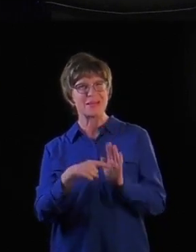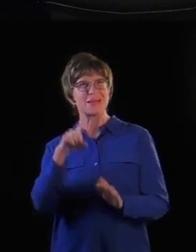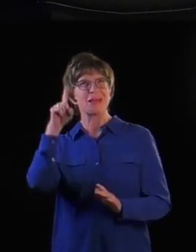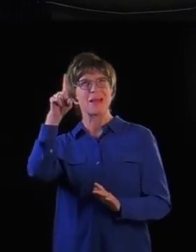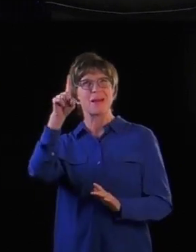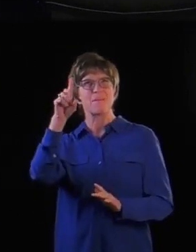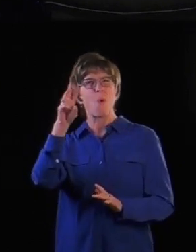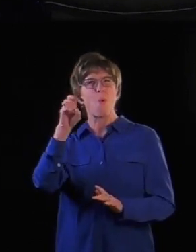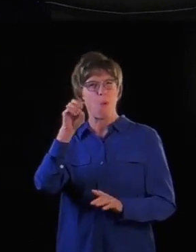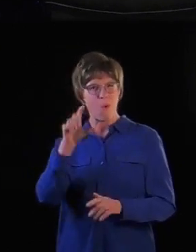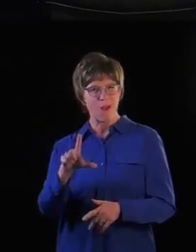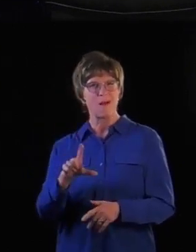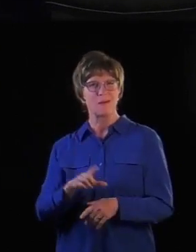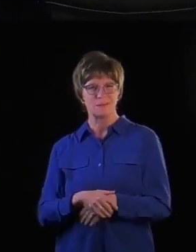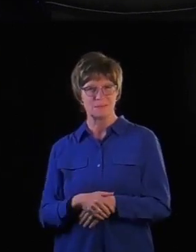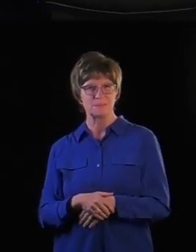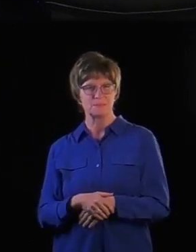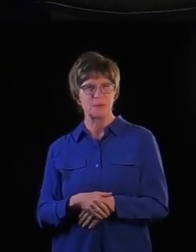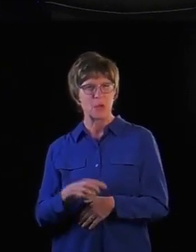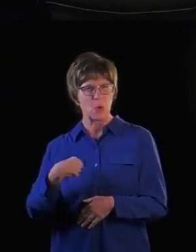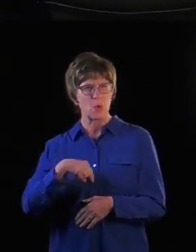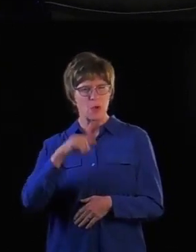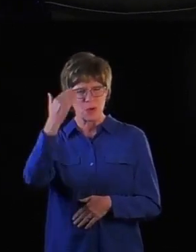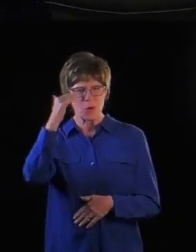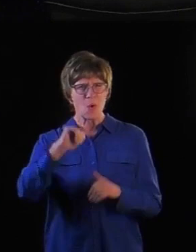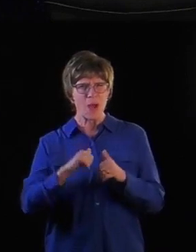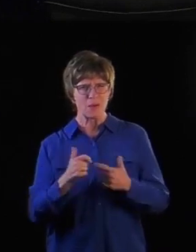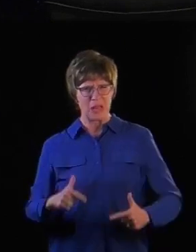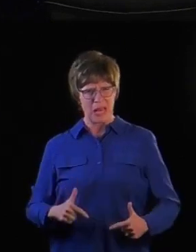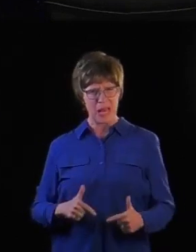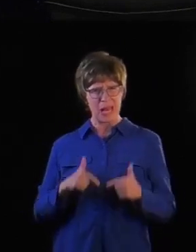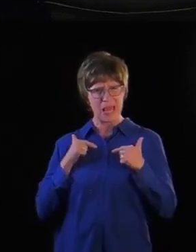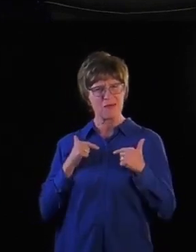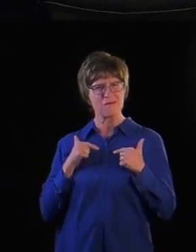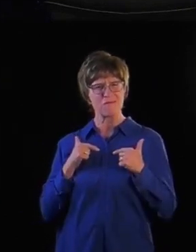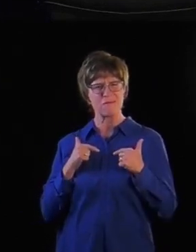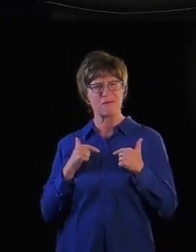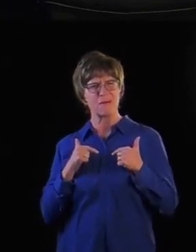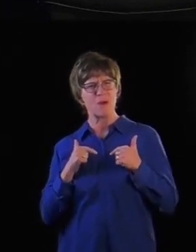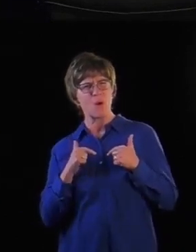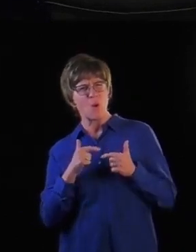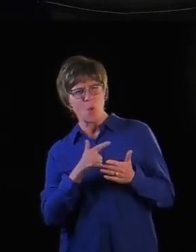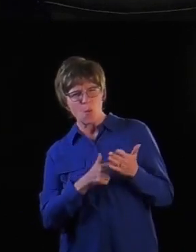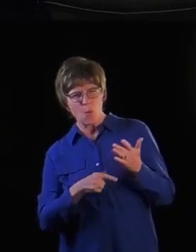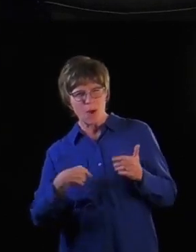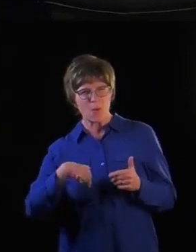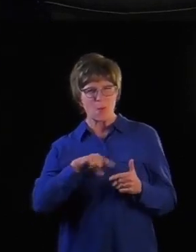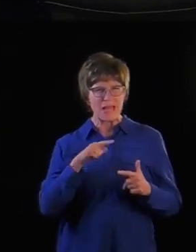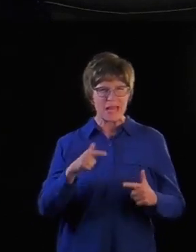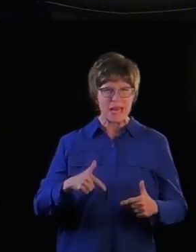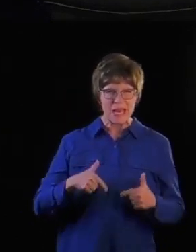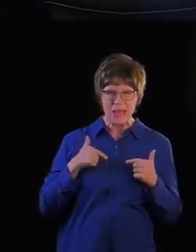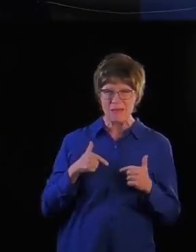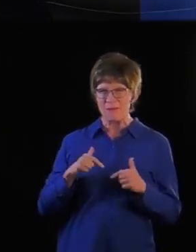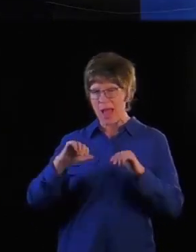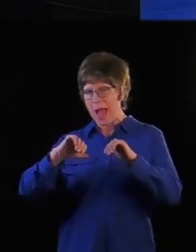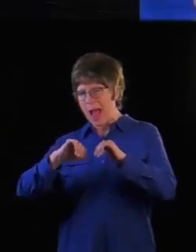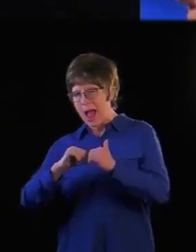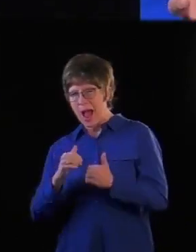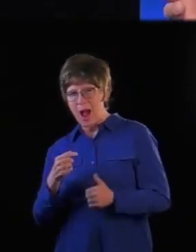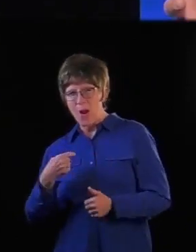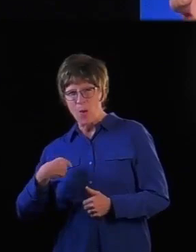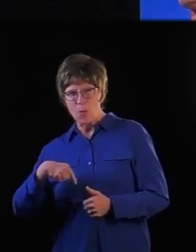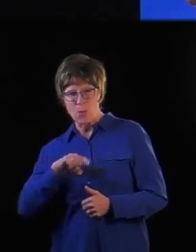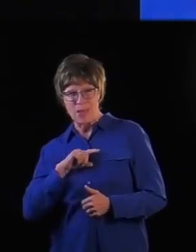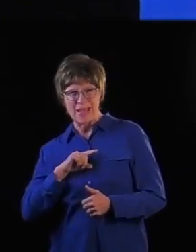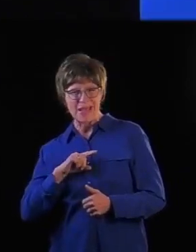would know how to live our lives, and that what we live and how we live is consistent with what we say. Isn't that so